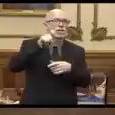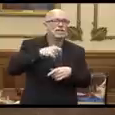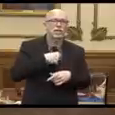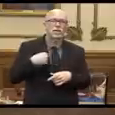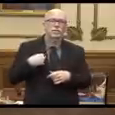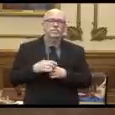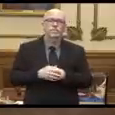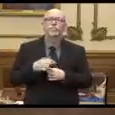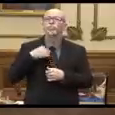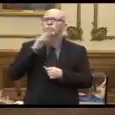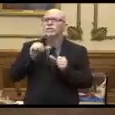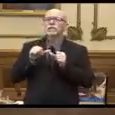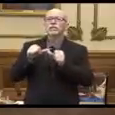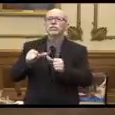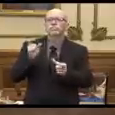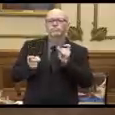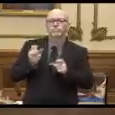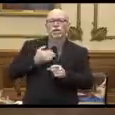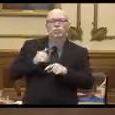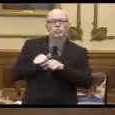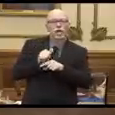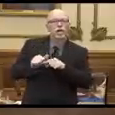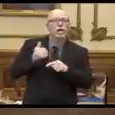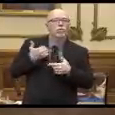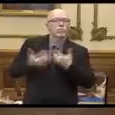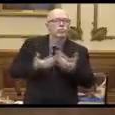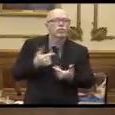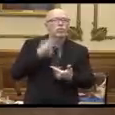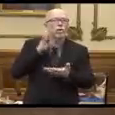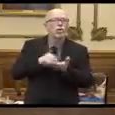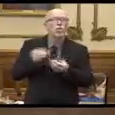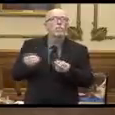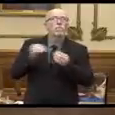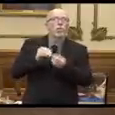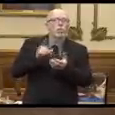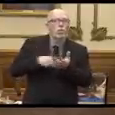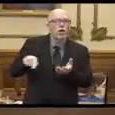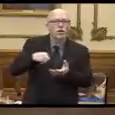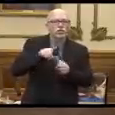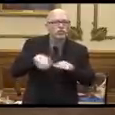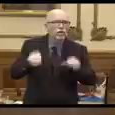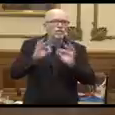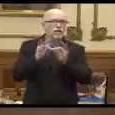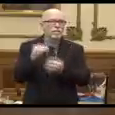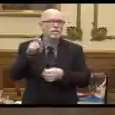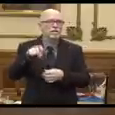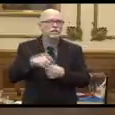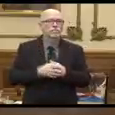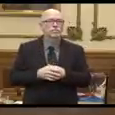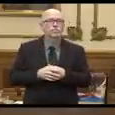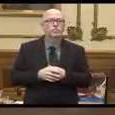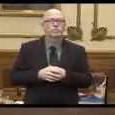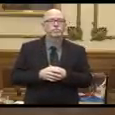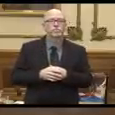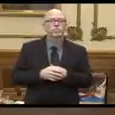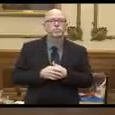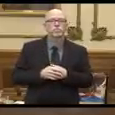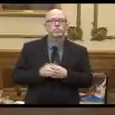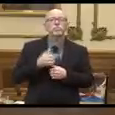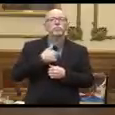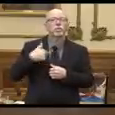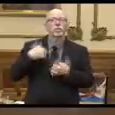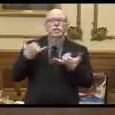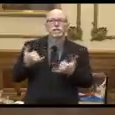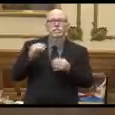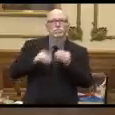We will continue to revise our practices and procedures as we learn more about what our children and families need. We are taking steps to expand our